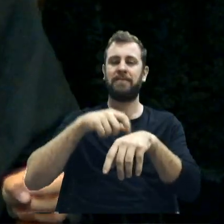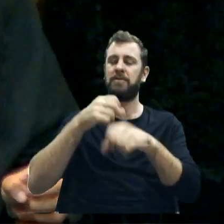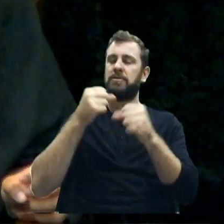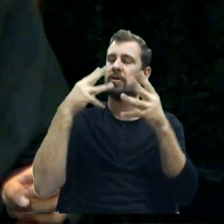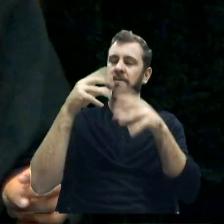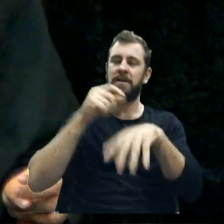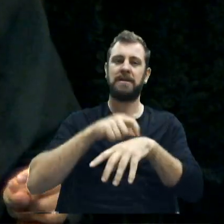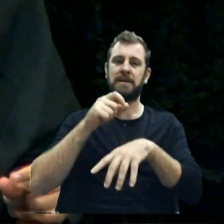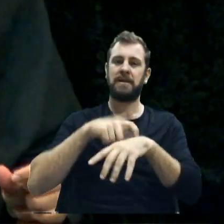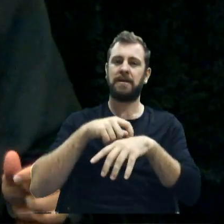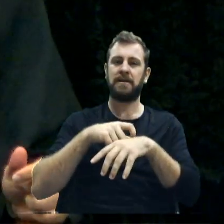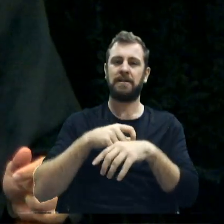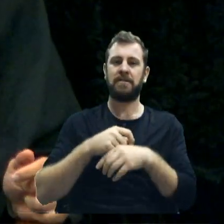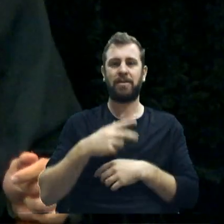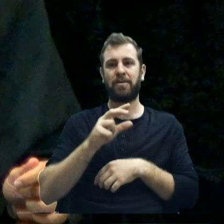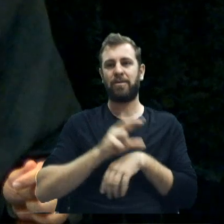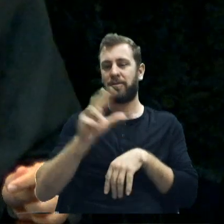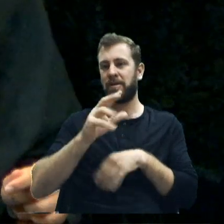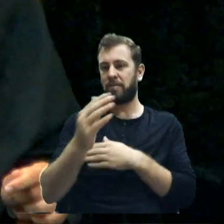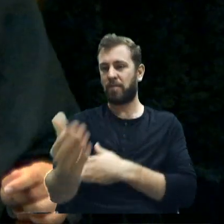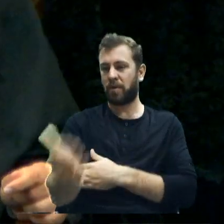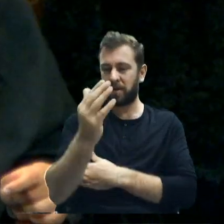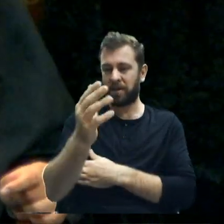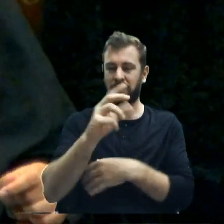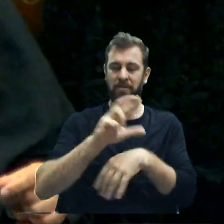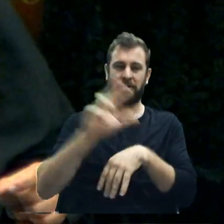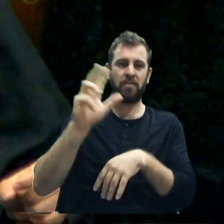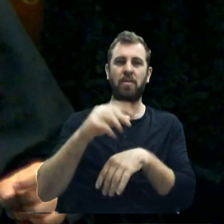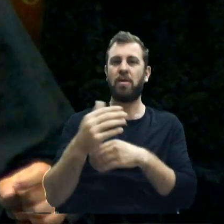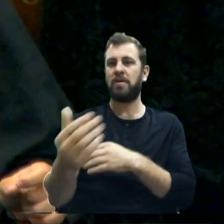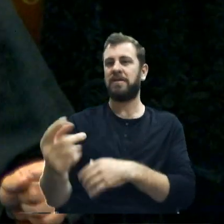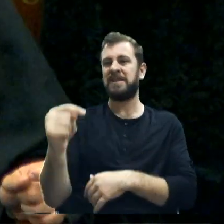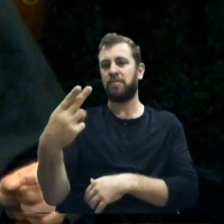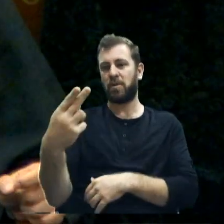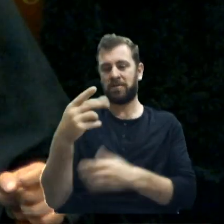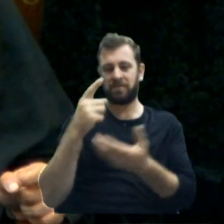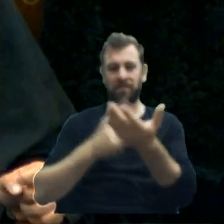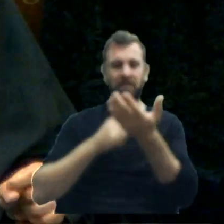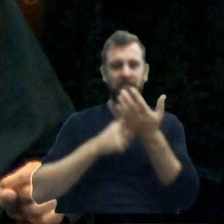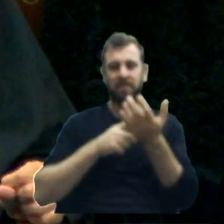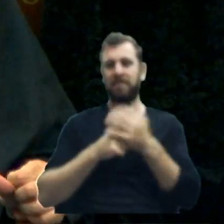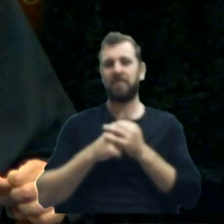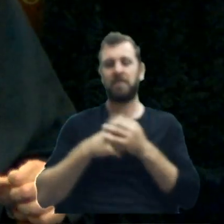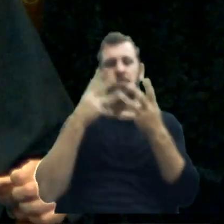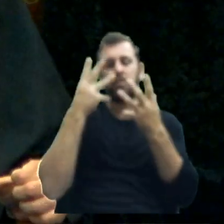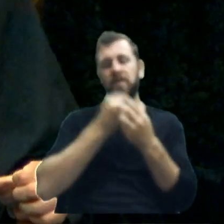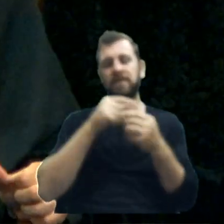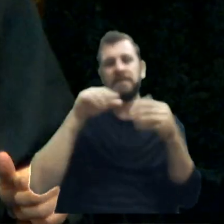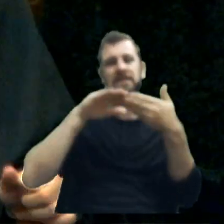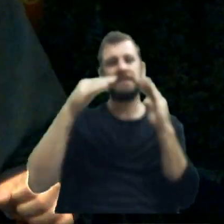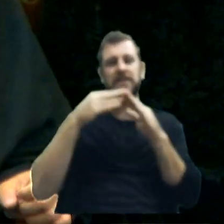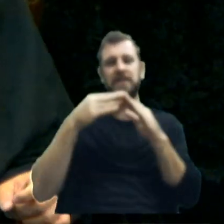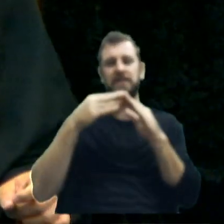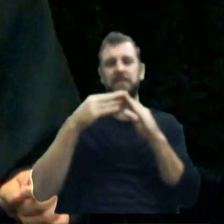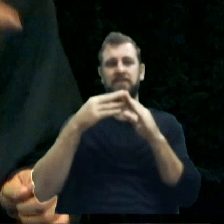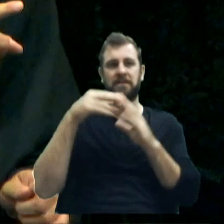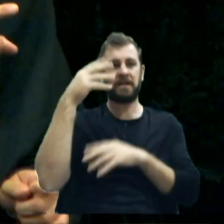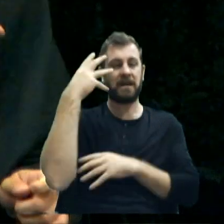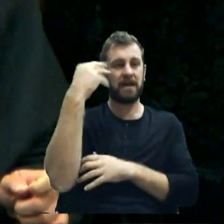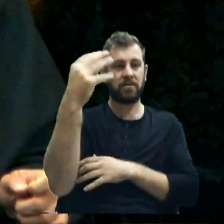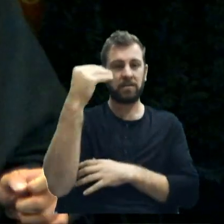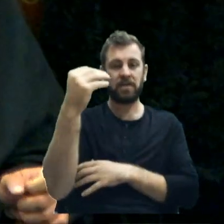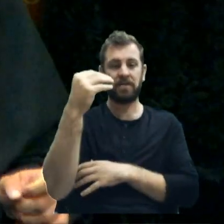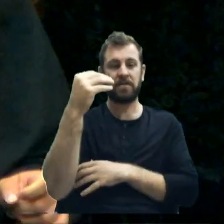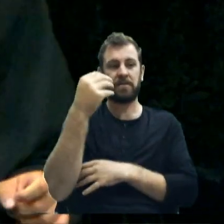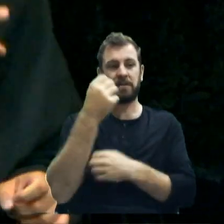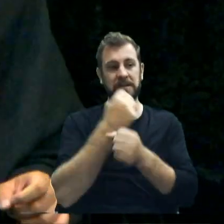too many times. I've had too many 3 a.m. Tim Hortons conversations with too many kids in this beautiful city, where they are out to save a kid